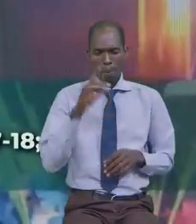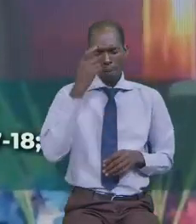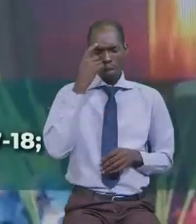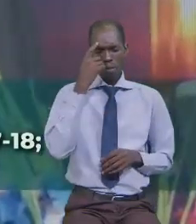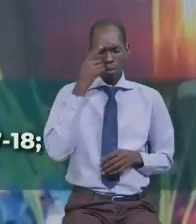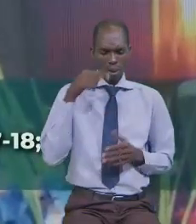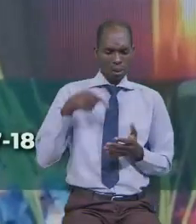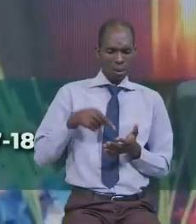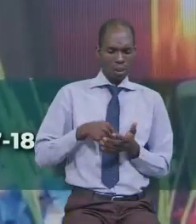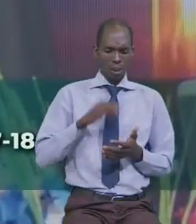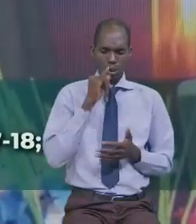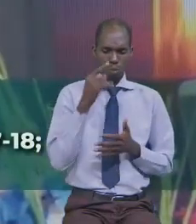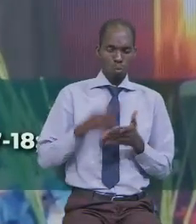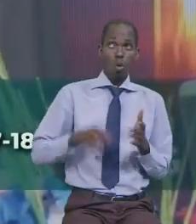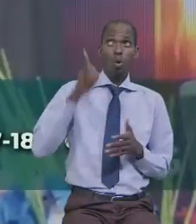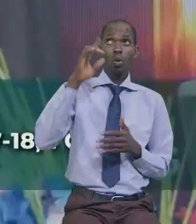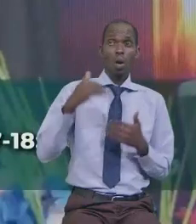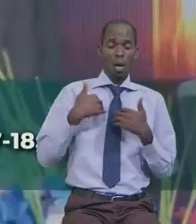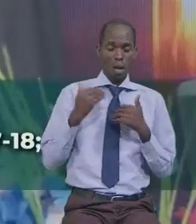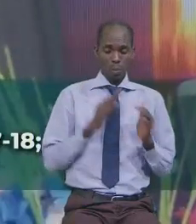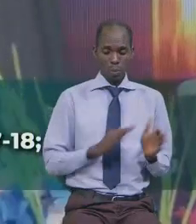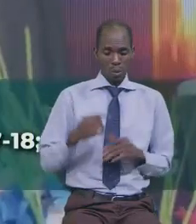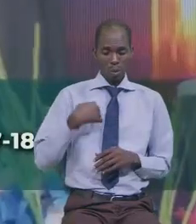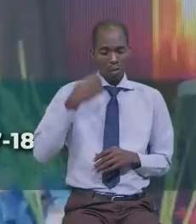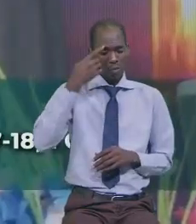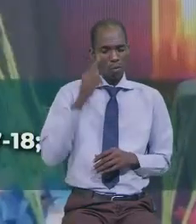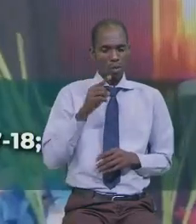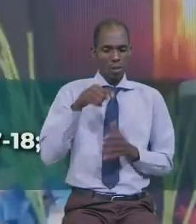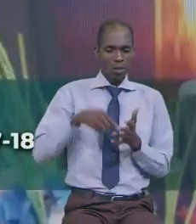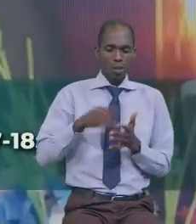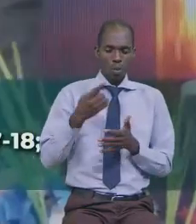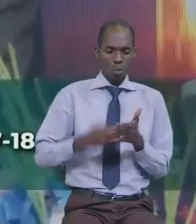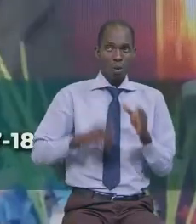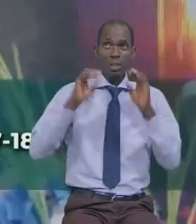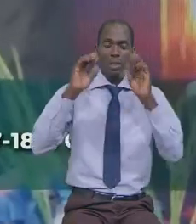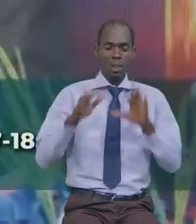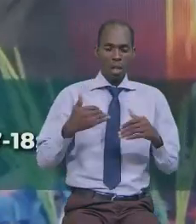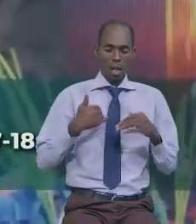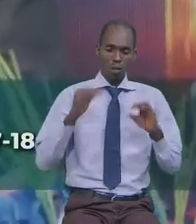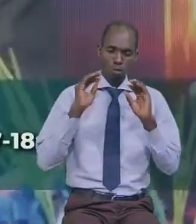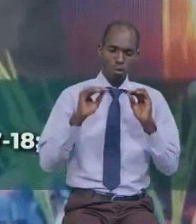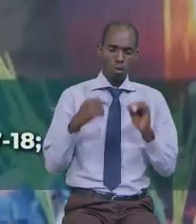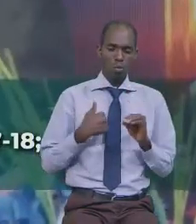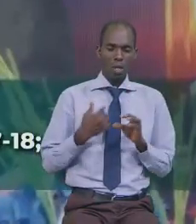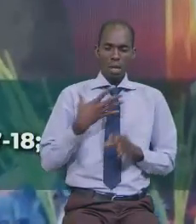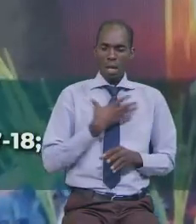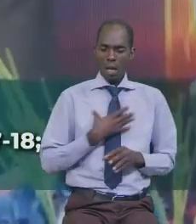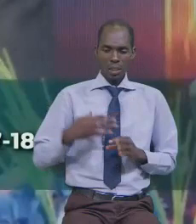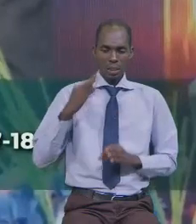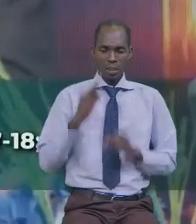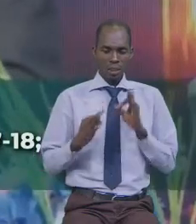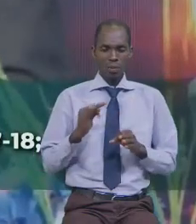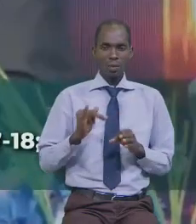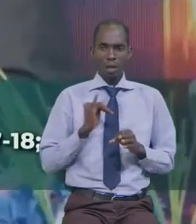has prepared me for. This is what the teacher has taught me about. And if I just keep cool